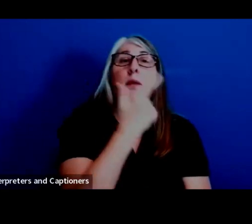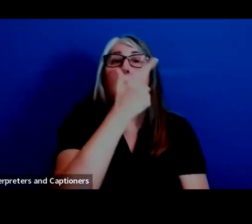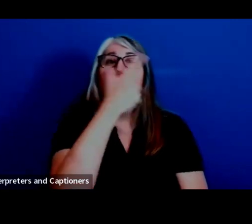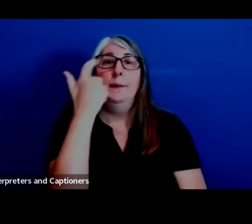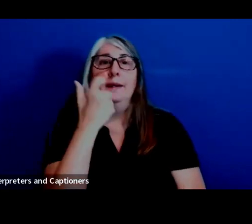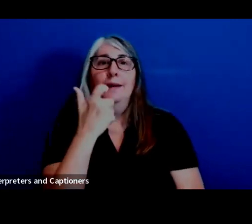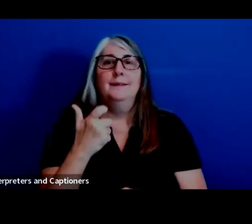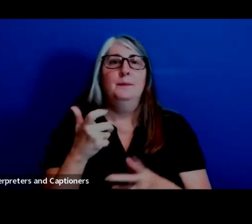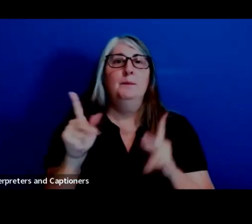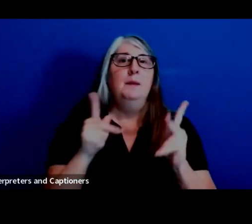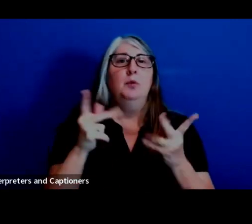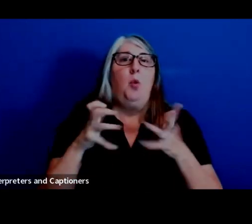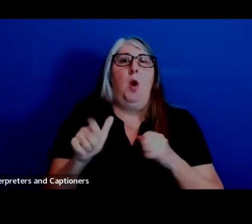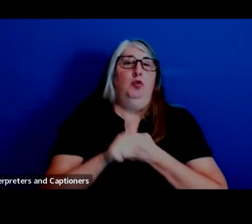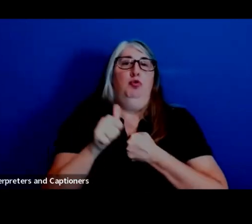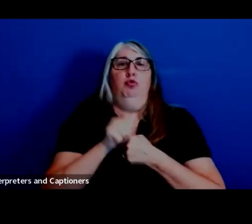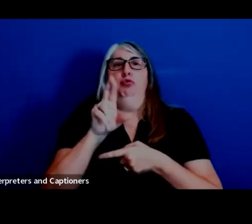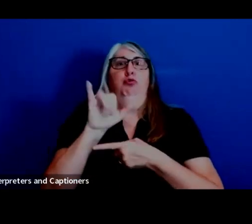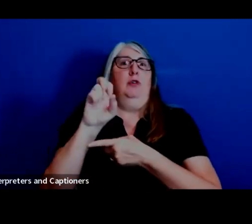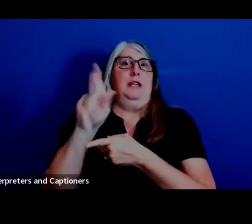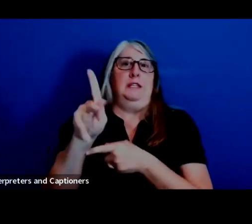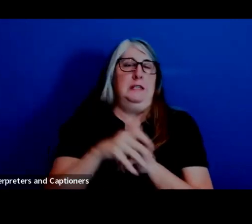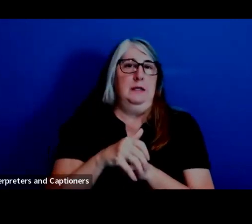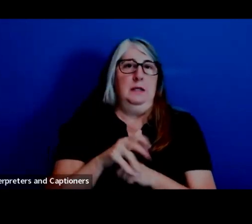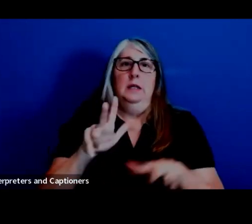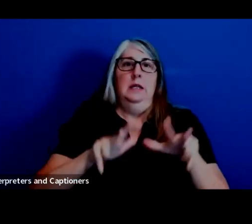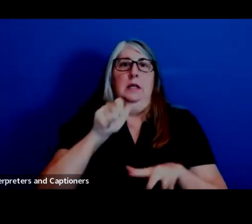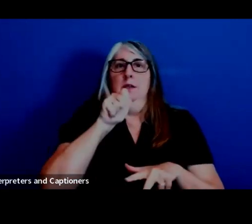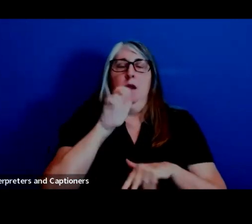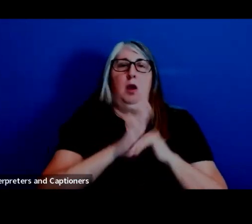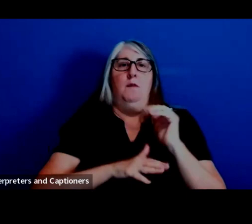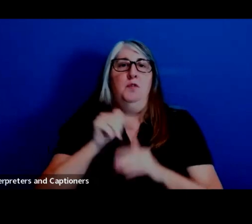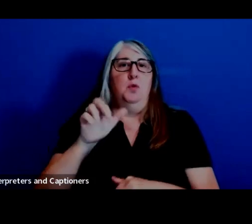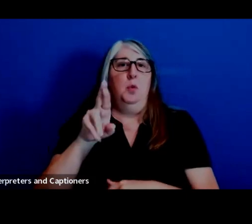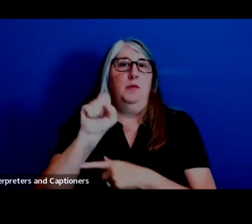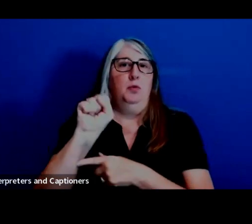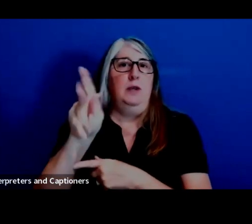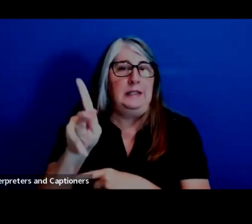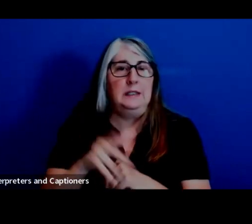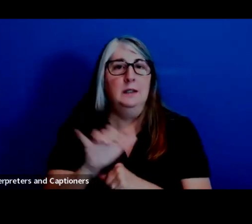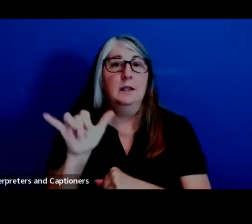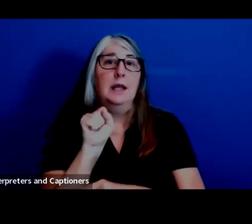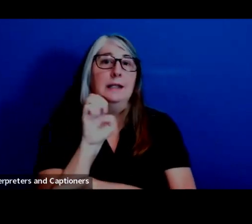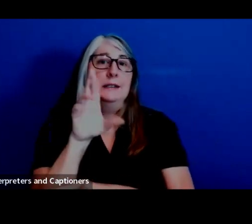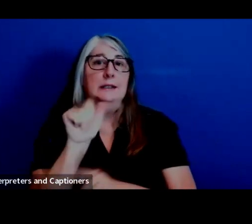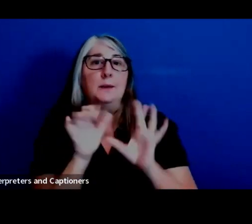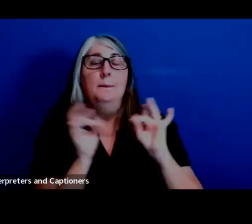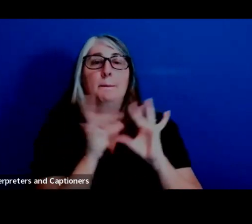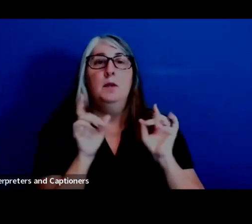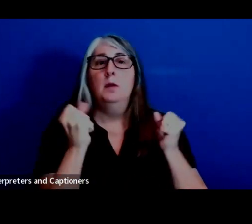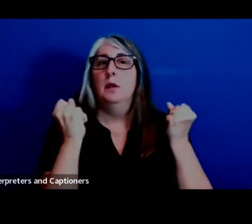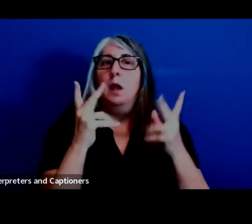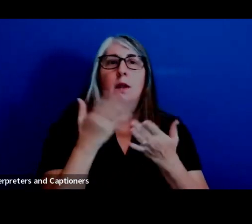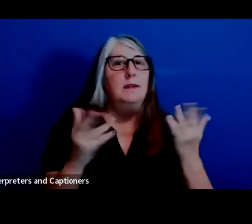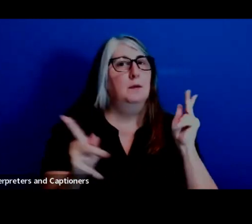of risk tolerance, that people are uncomfortable with the dignity of risk. There can, like Sarah pointed out, there can be a lot of things that people